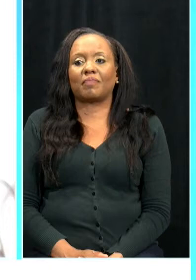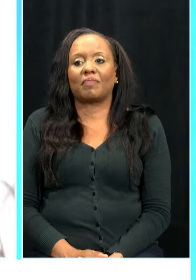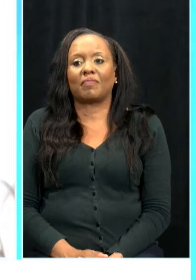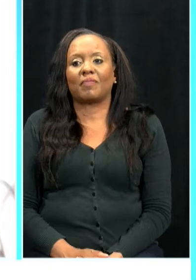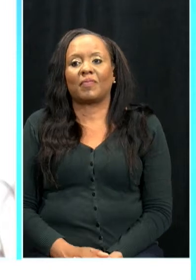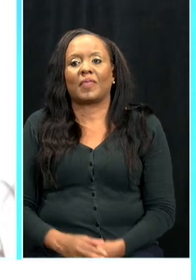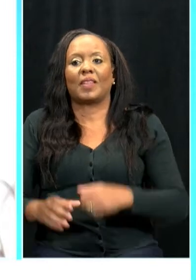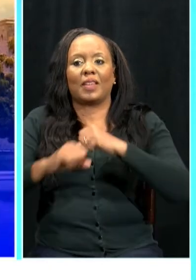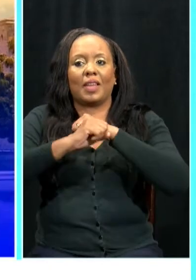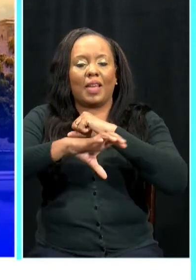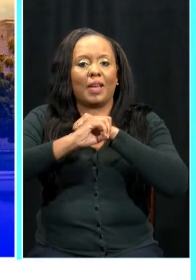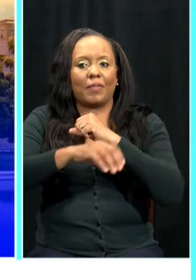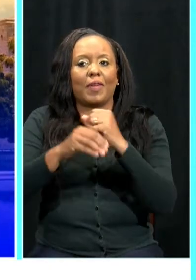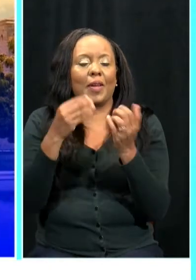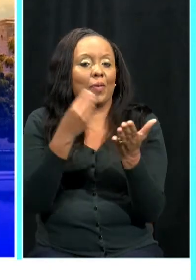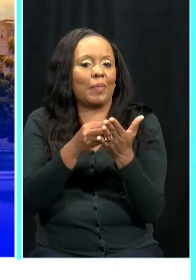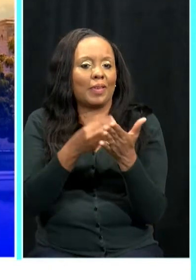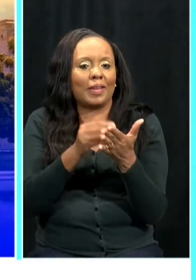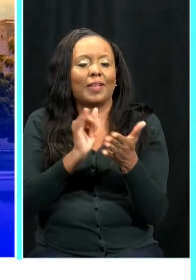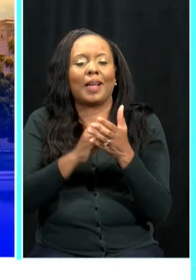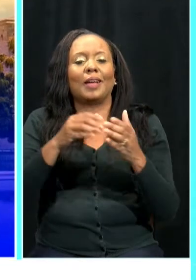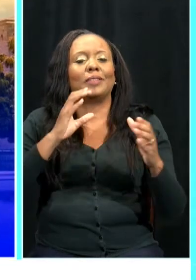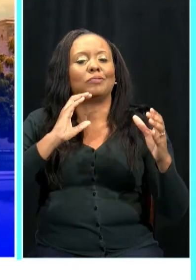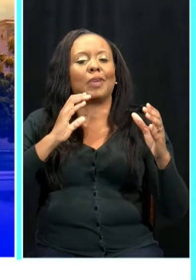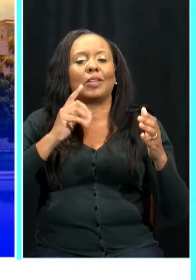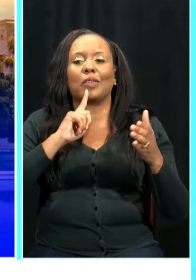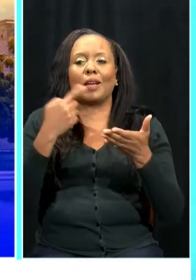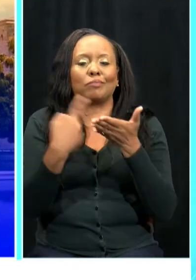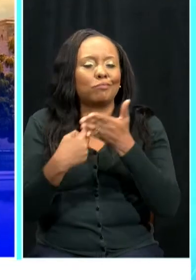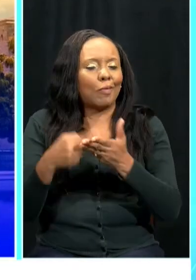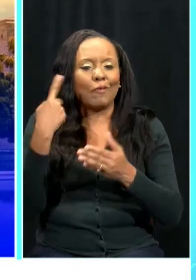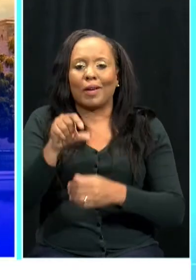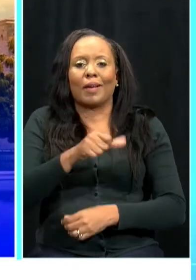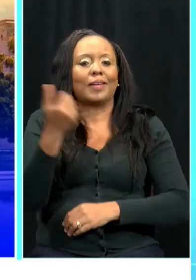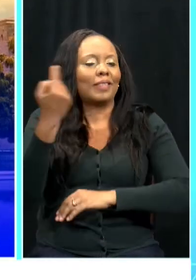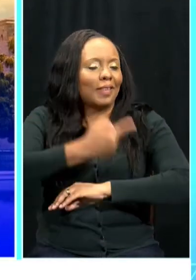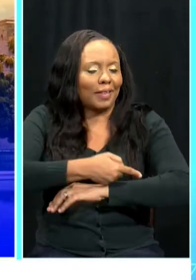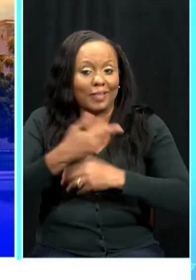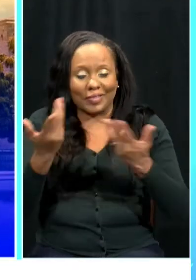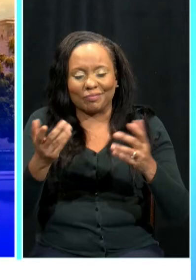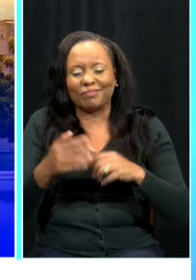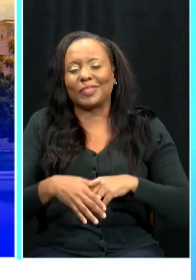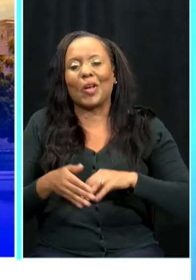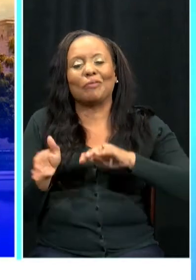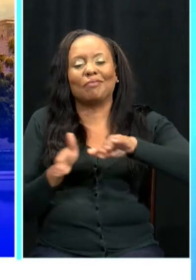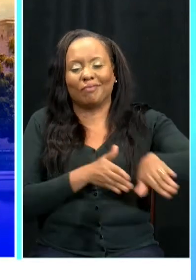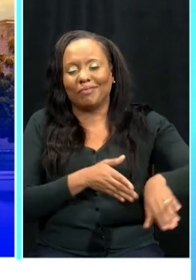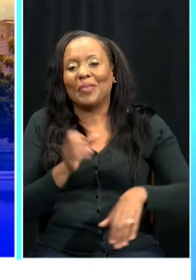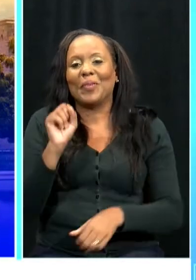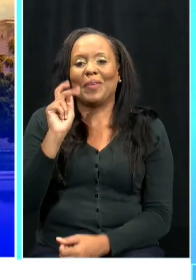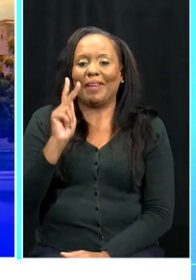another day. But as we're here, yes, I know we do. I wanna go back to